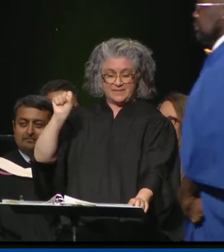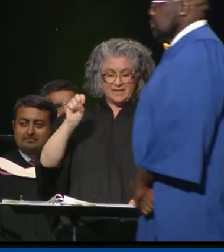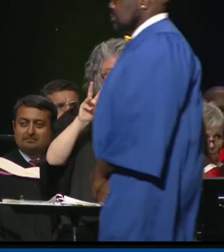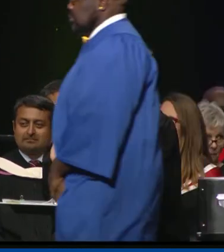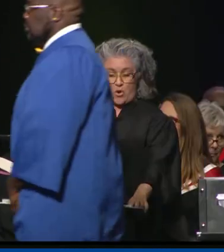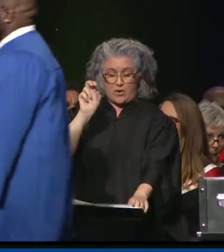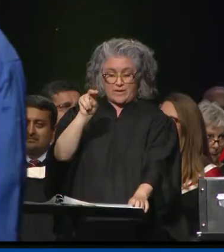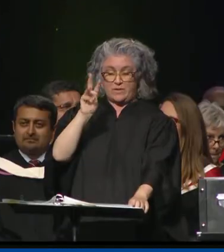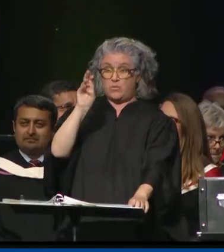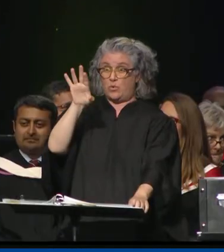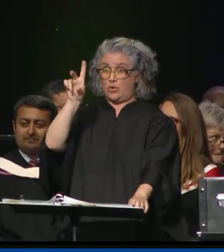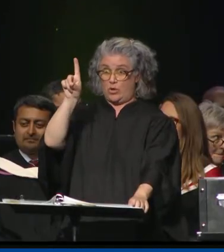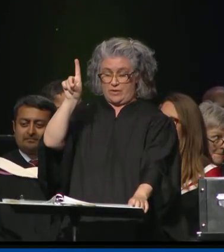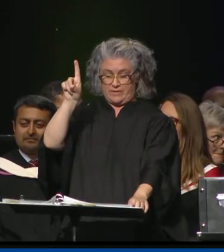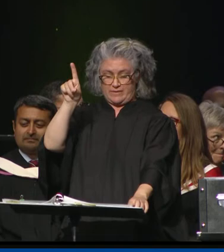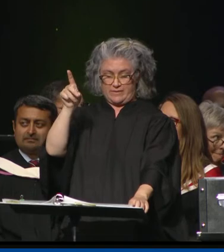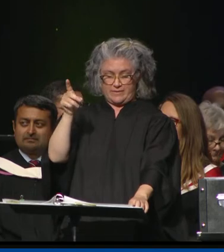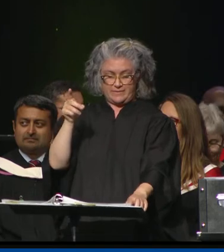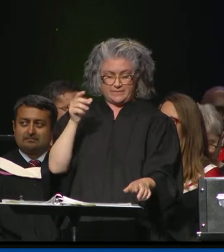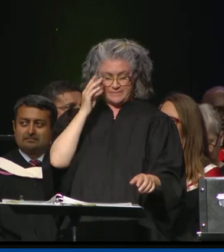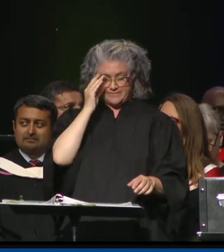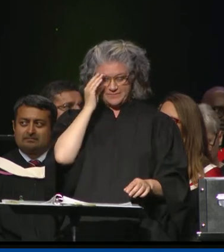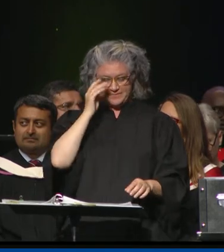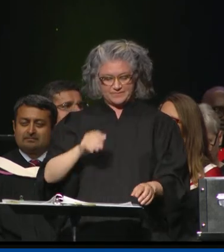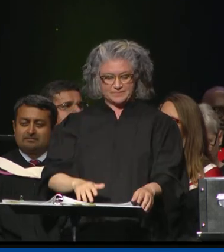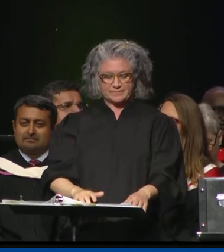Warren Ward.